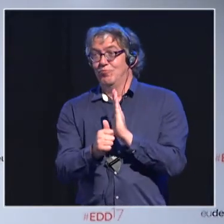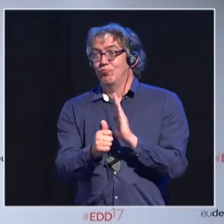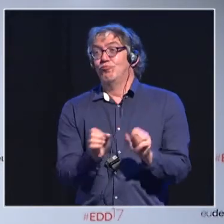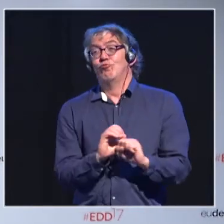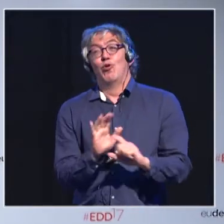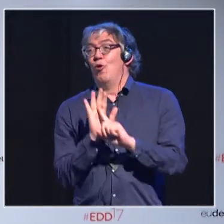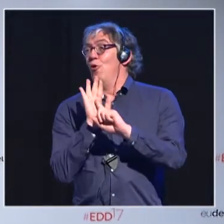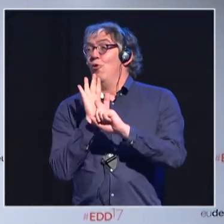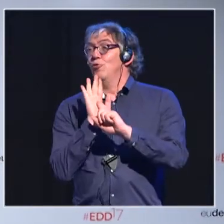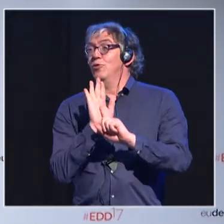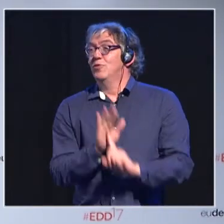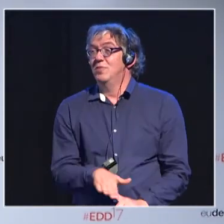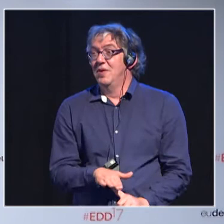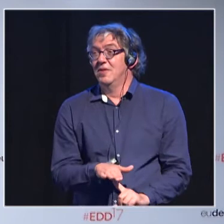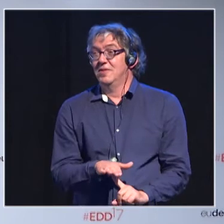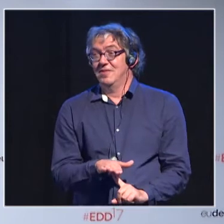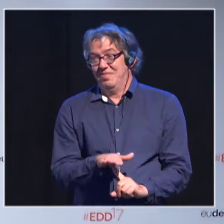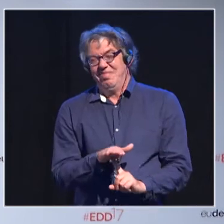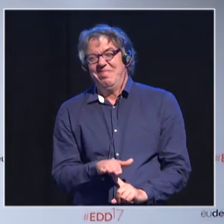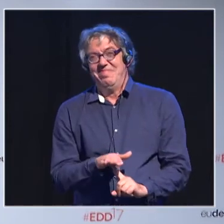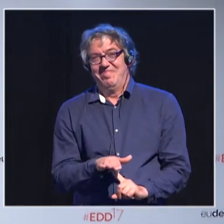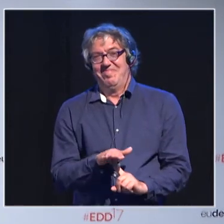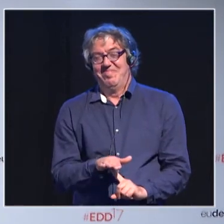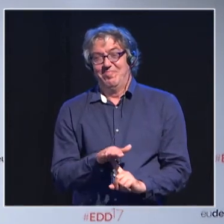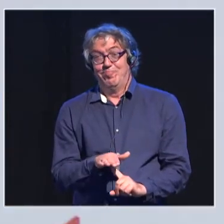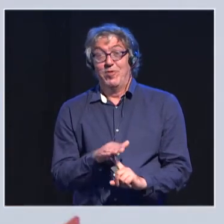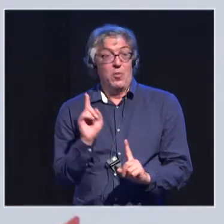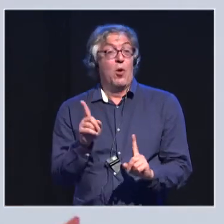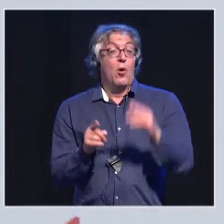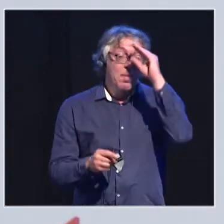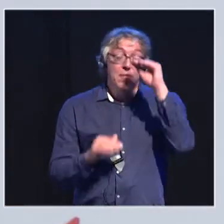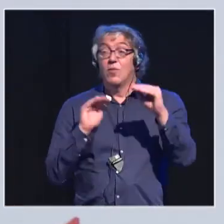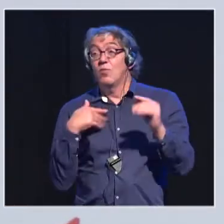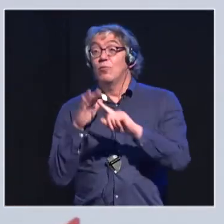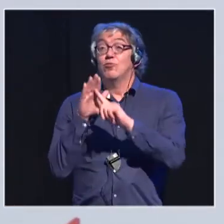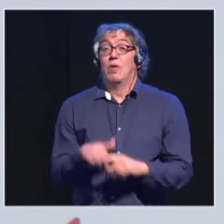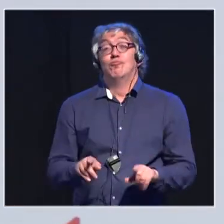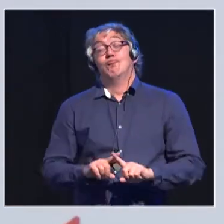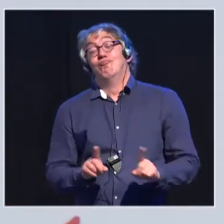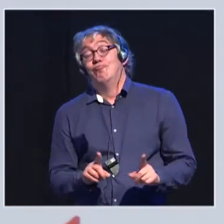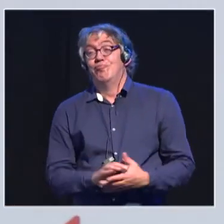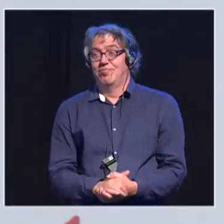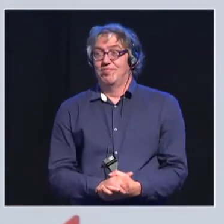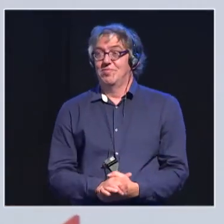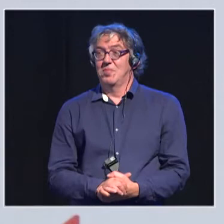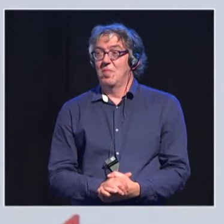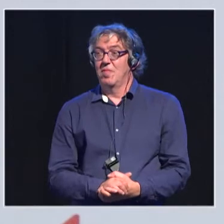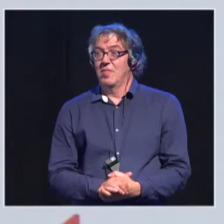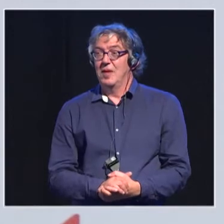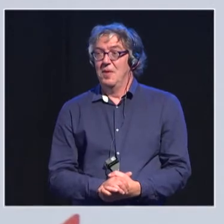discrimination, young, old, women, and men. So this is also to